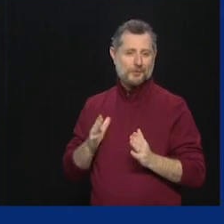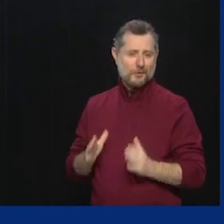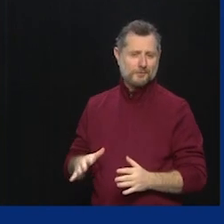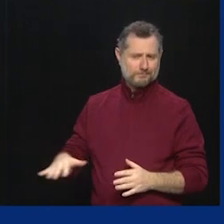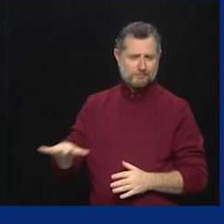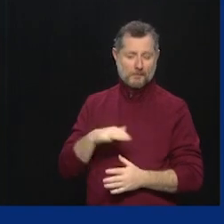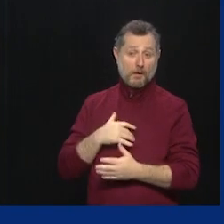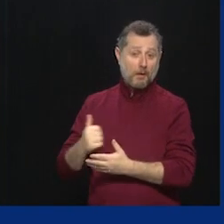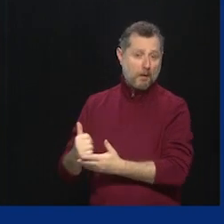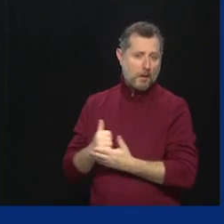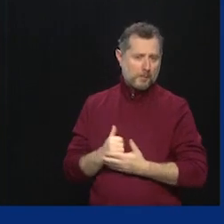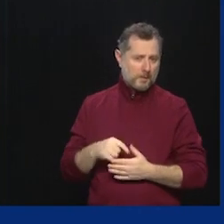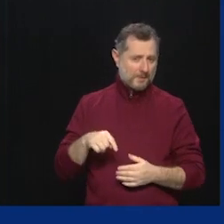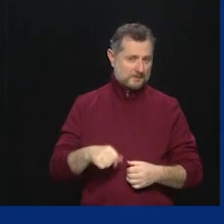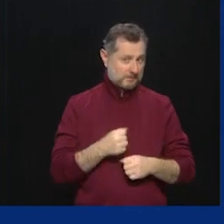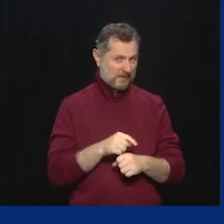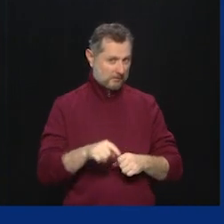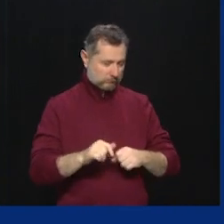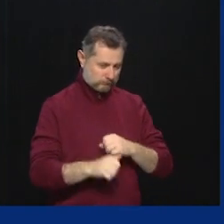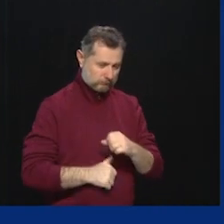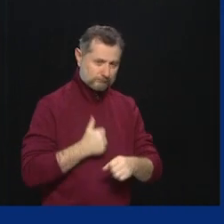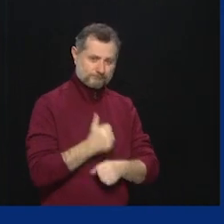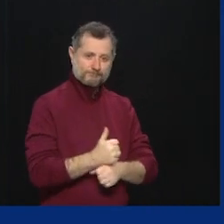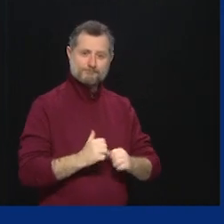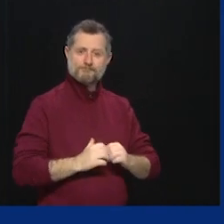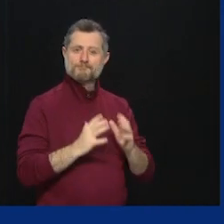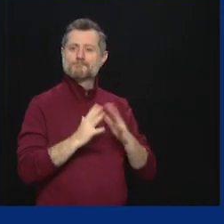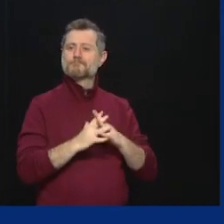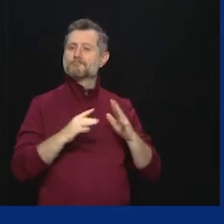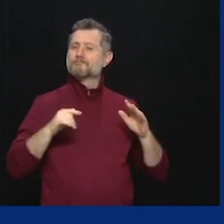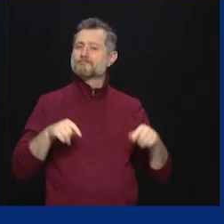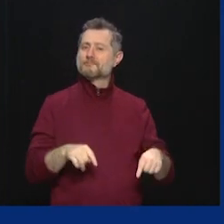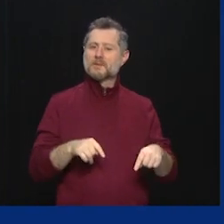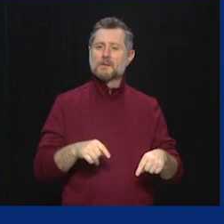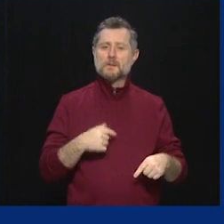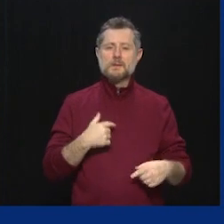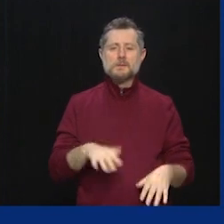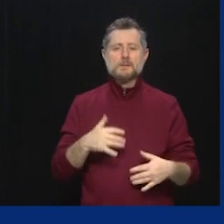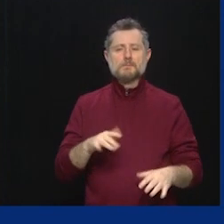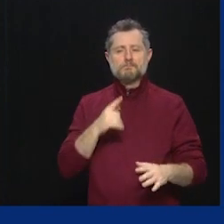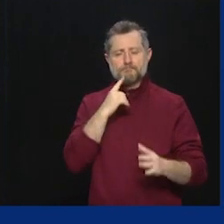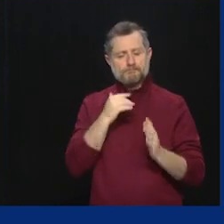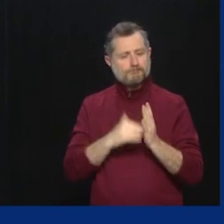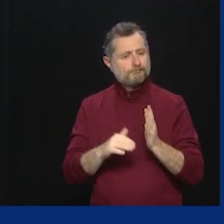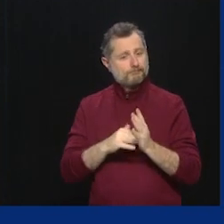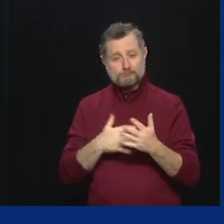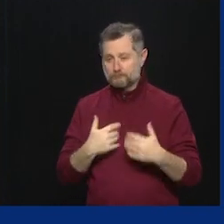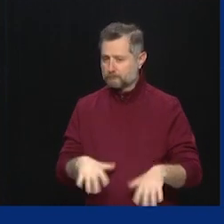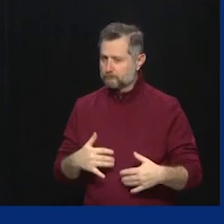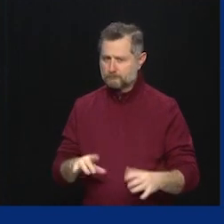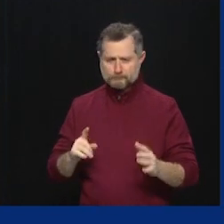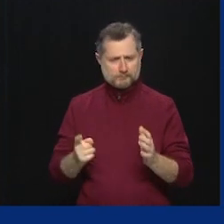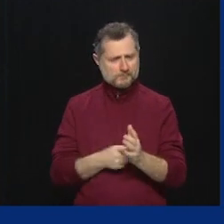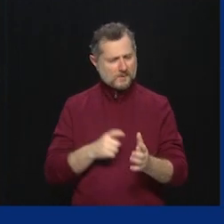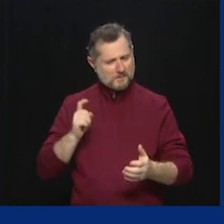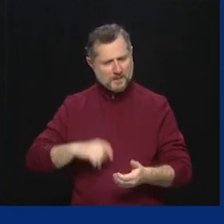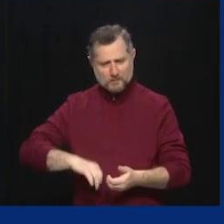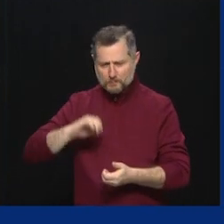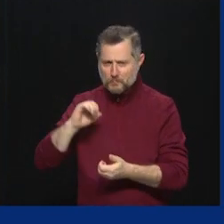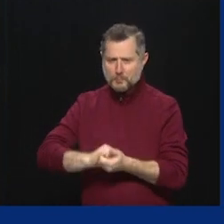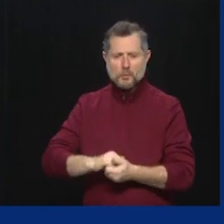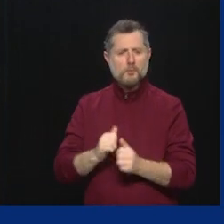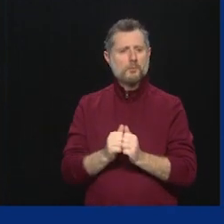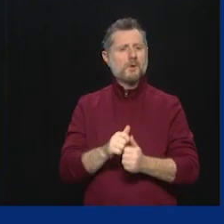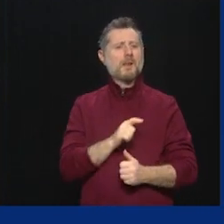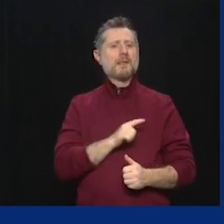happen. As Governor Hochul always mentions, you can't do anything in Albany without partners in the legislature, and the Senate was a big help here. And with